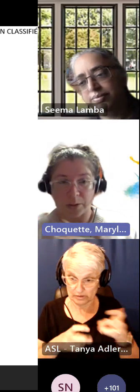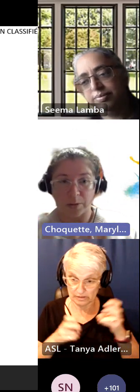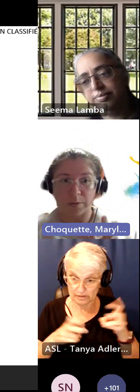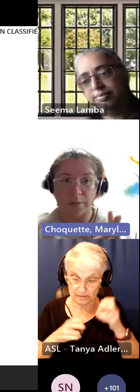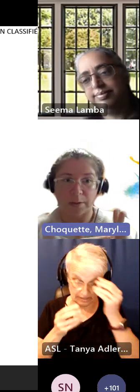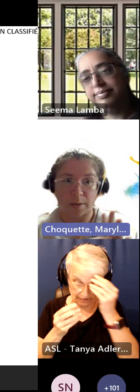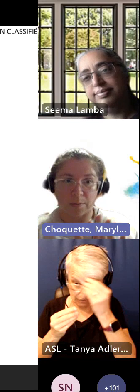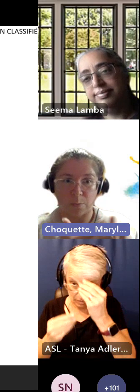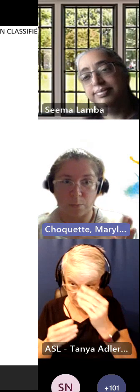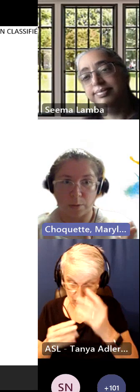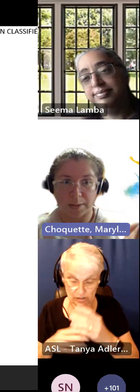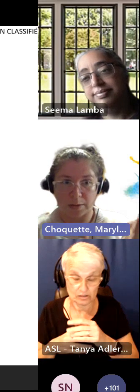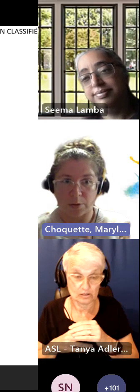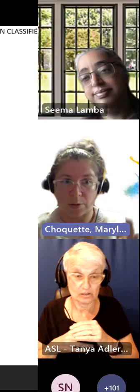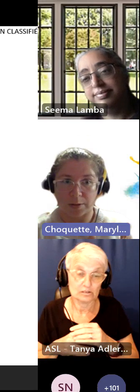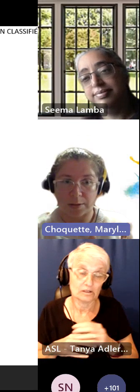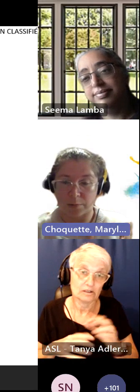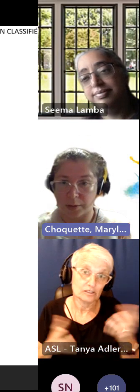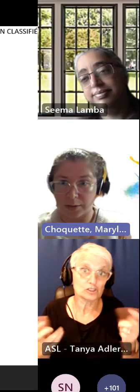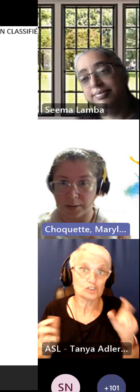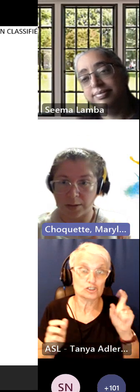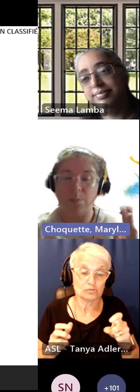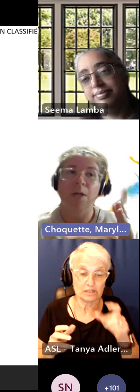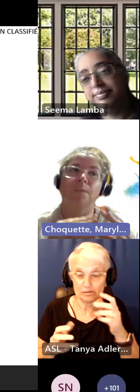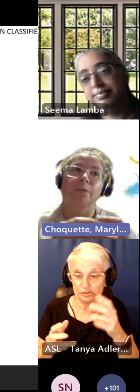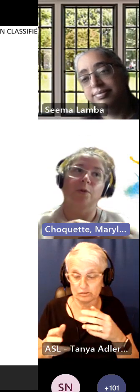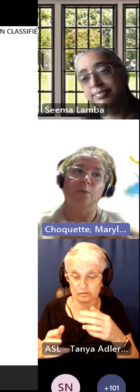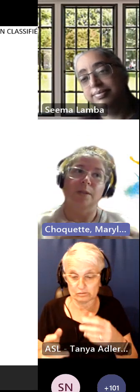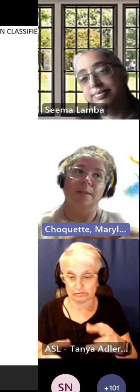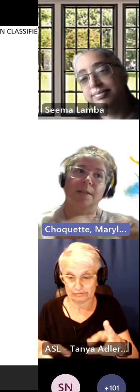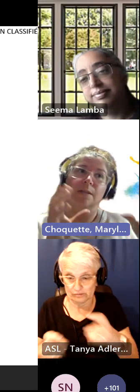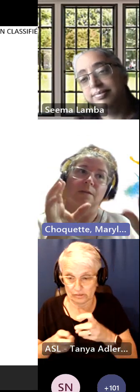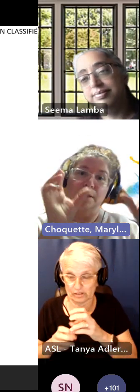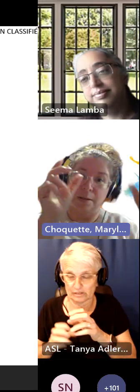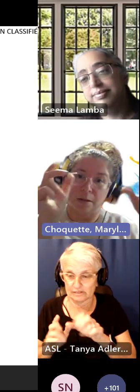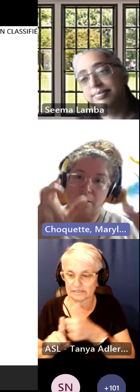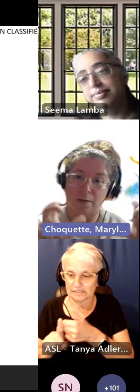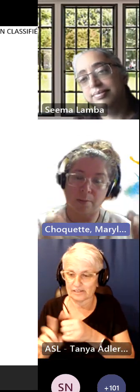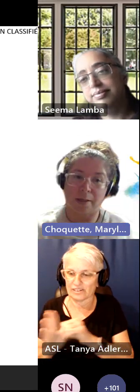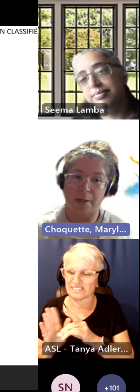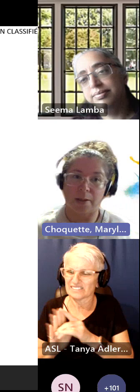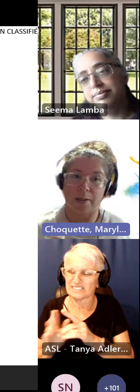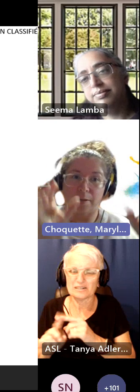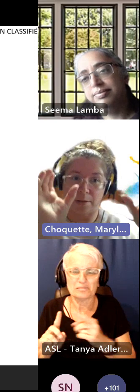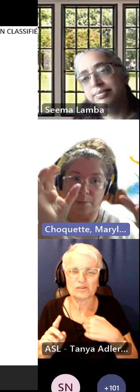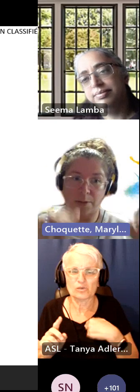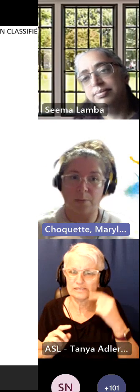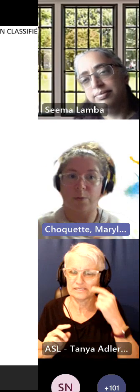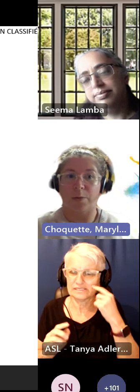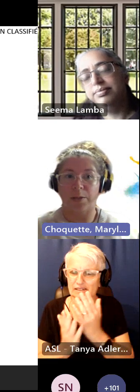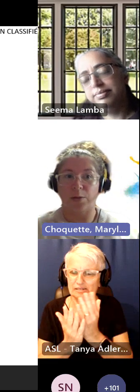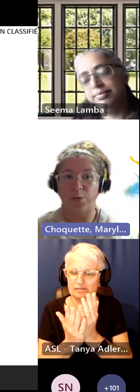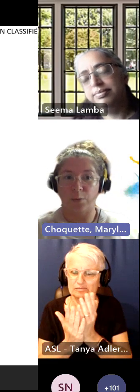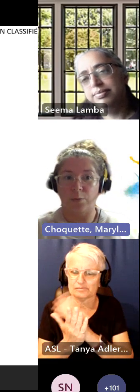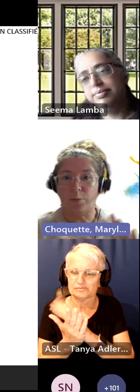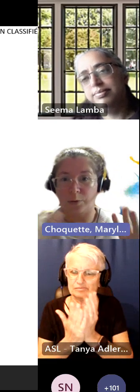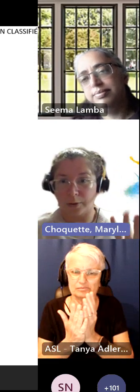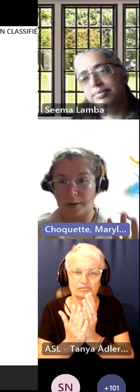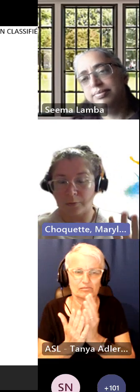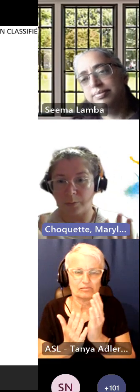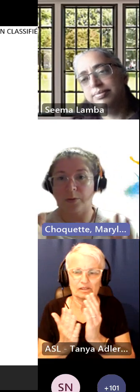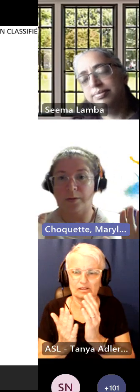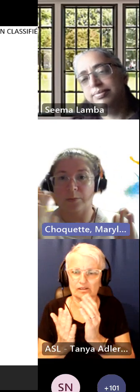in theory be able to extract what's in your current self-ID system, you will see it on the binary spectrum, whereas